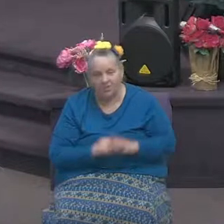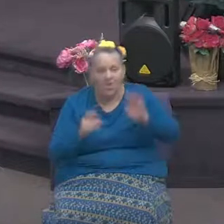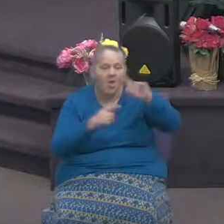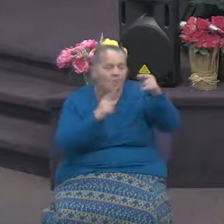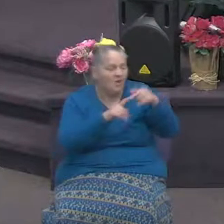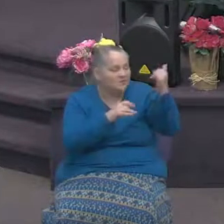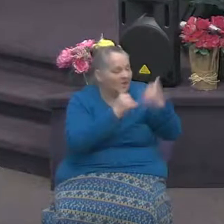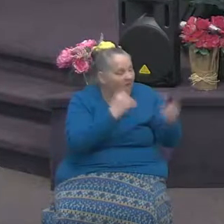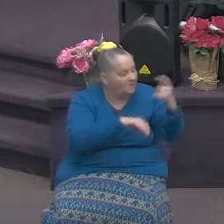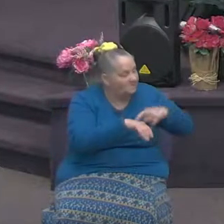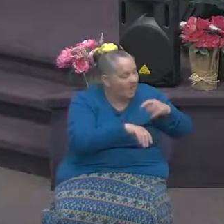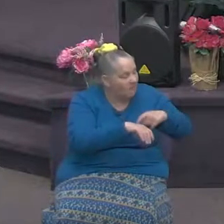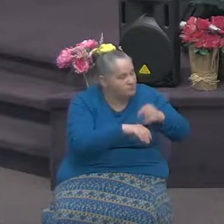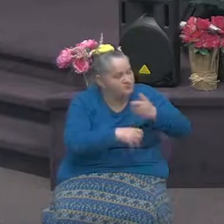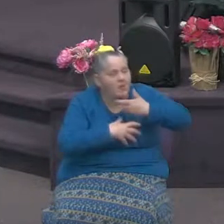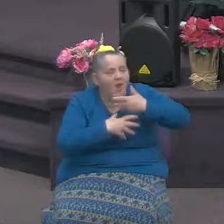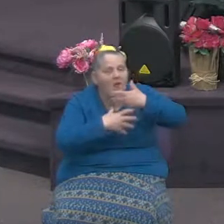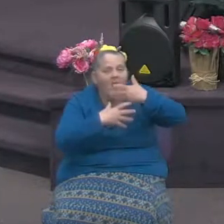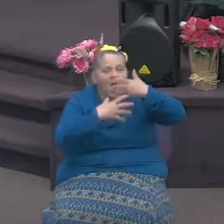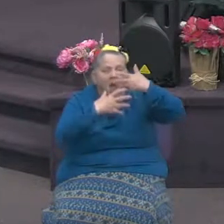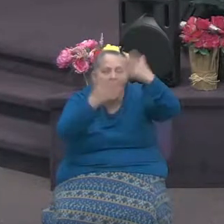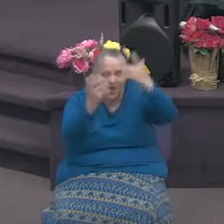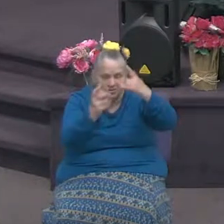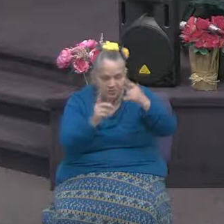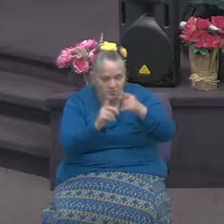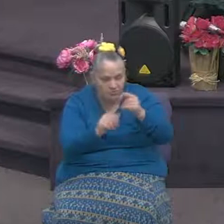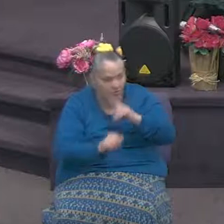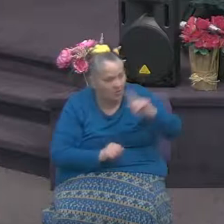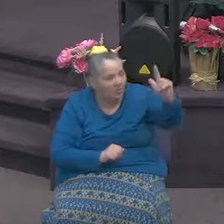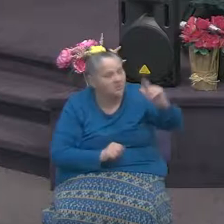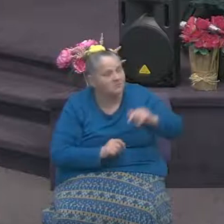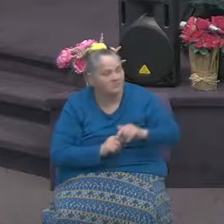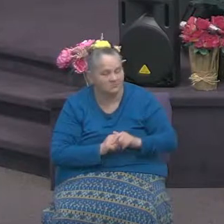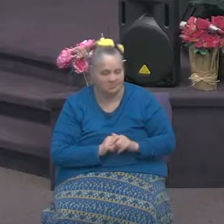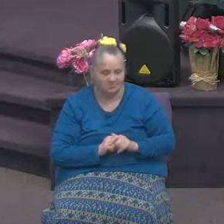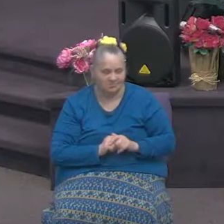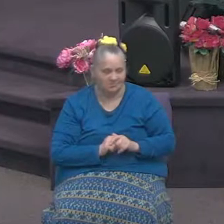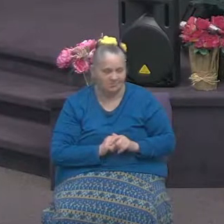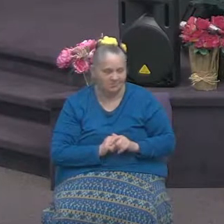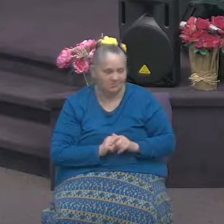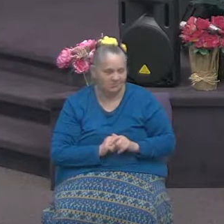When is the last time you've cried out unto the Lord?